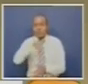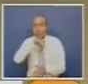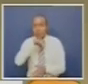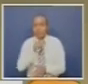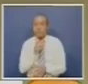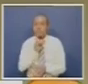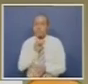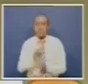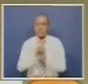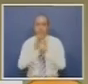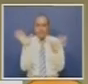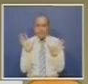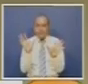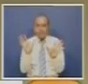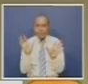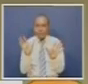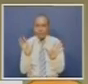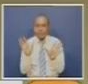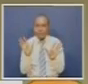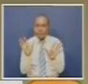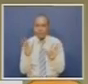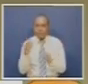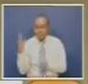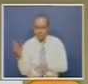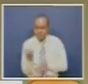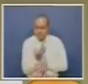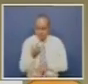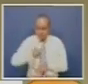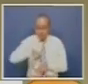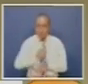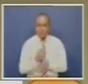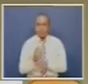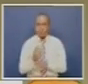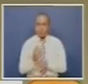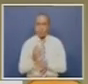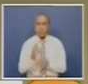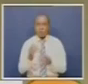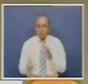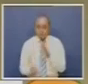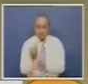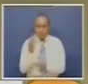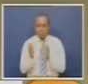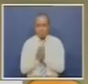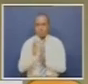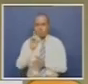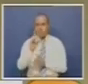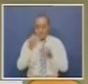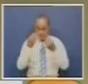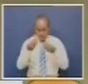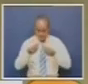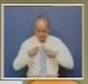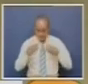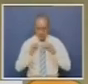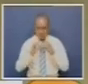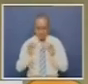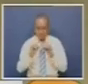it clearly, that the three of us will come with one flag bearer. If I can't get it, if Kalonzo get